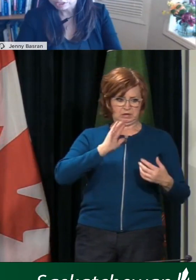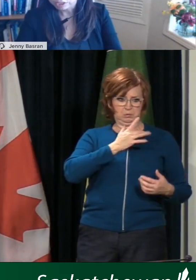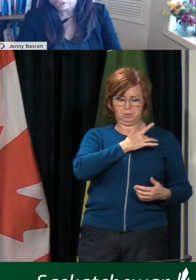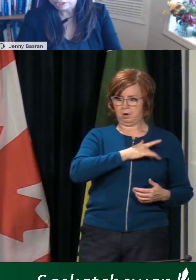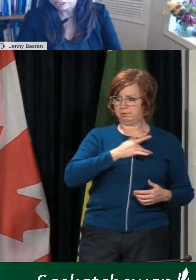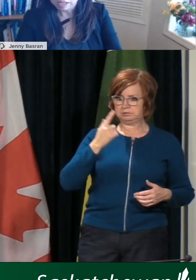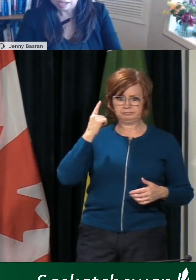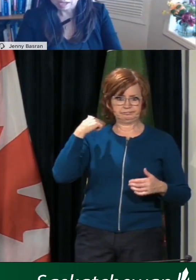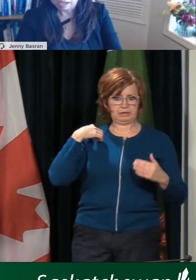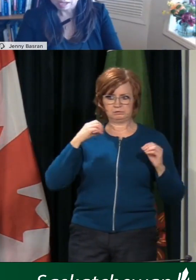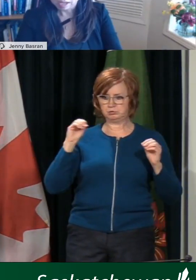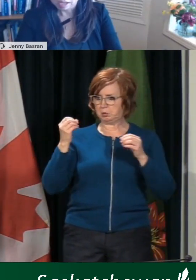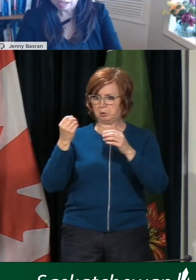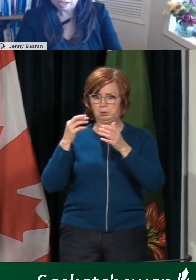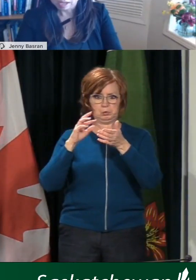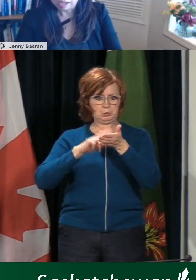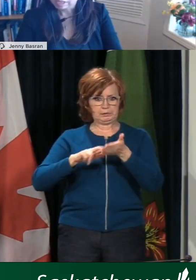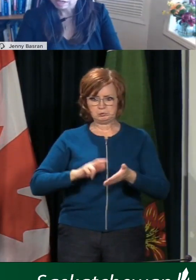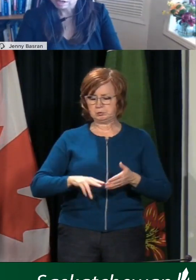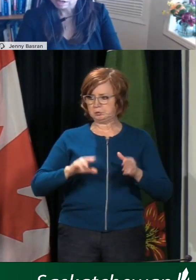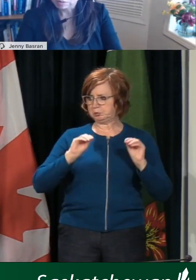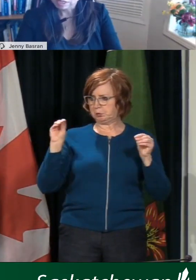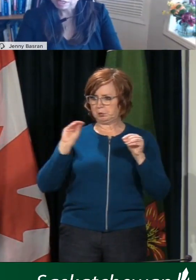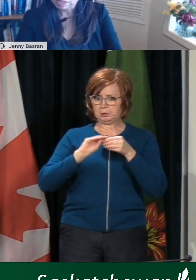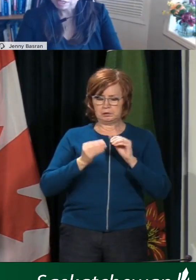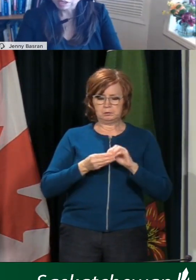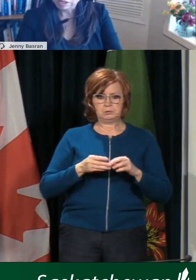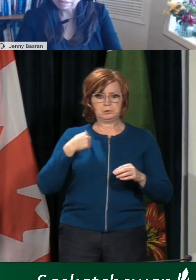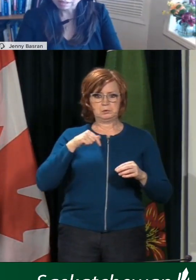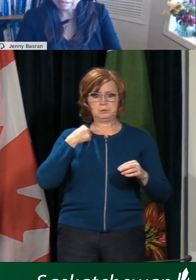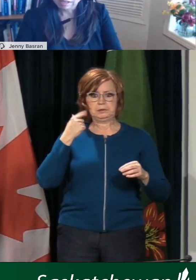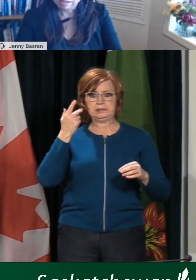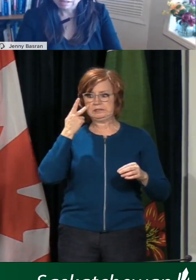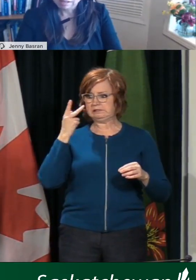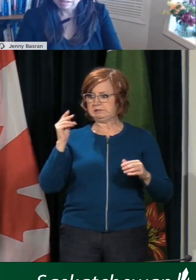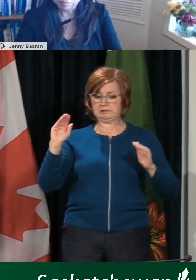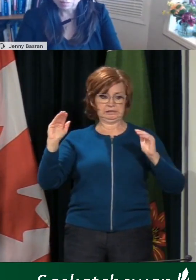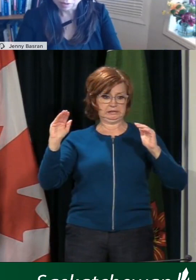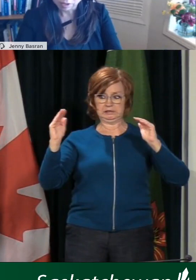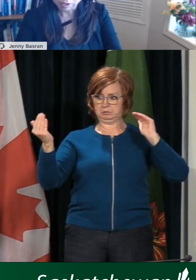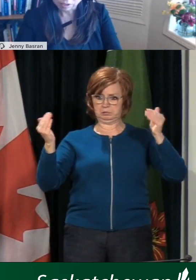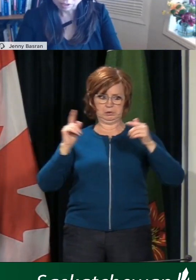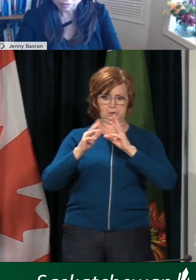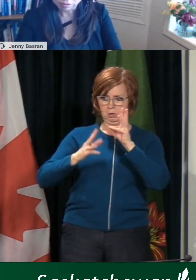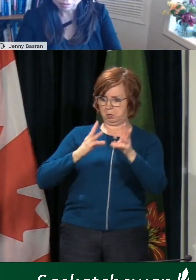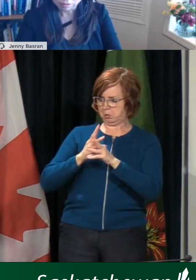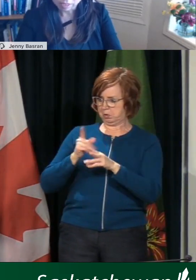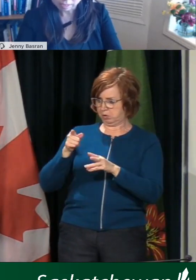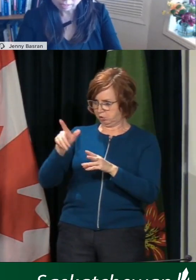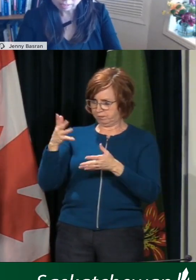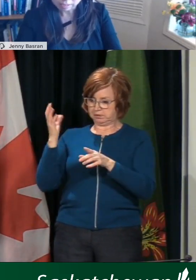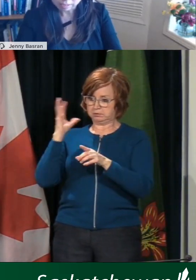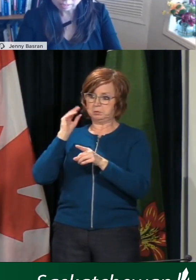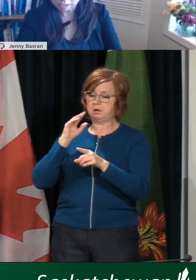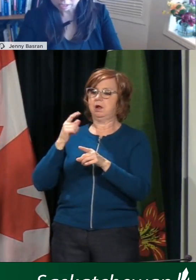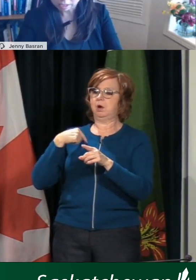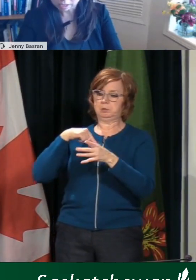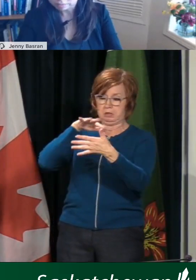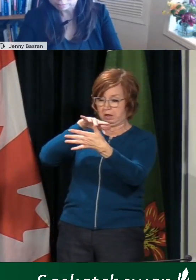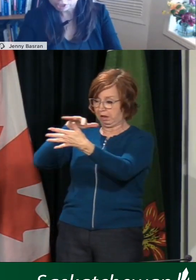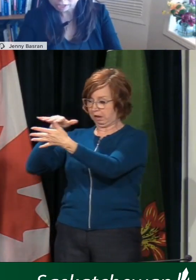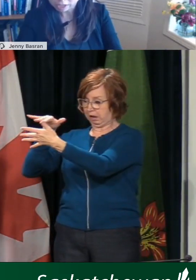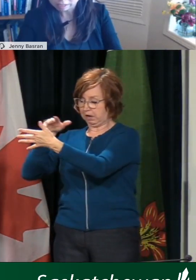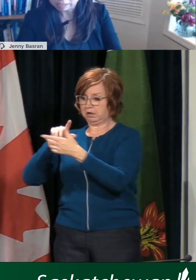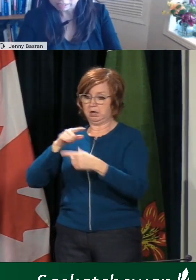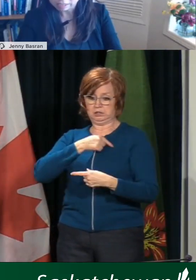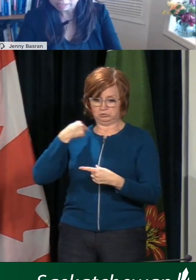to areas of the world that had already been experiencing this, and we were able to get information from